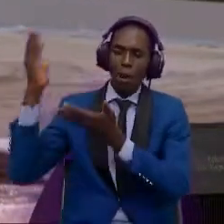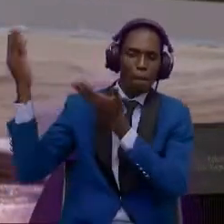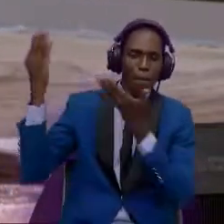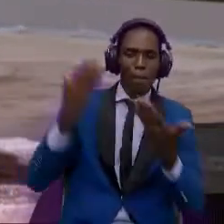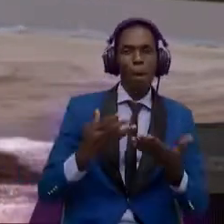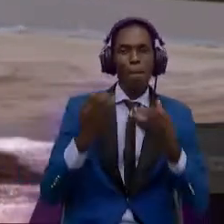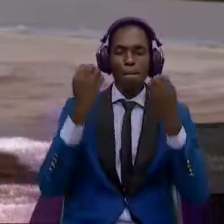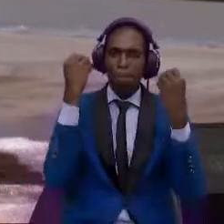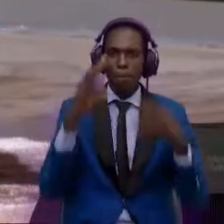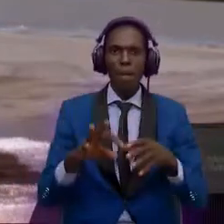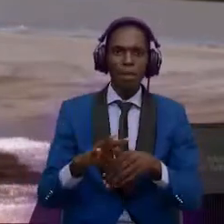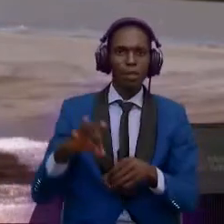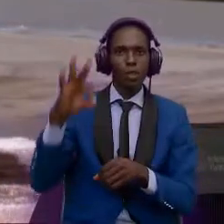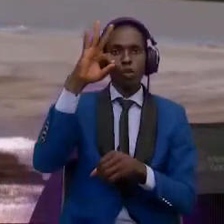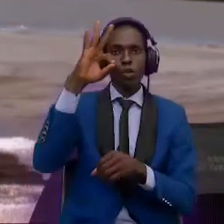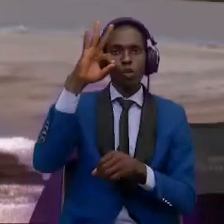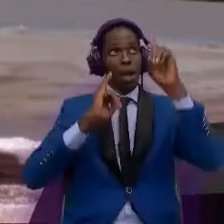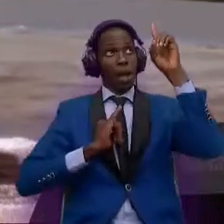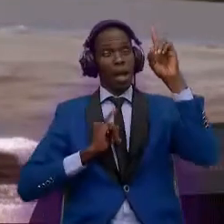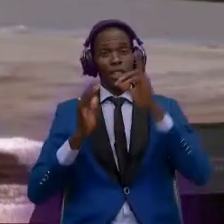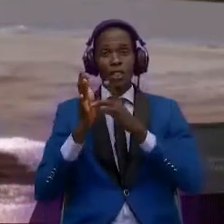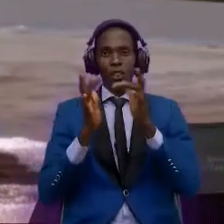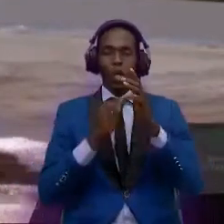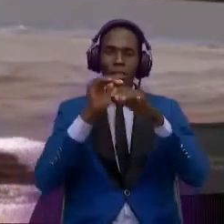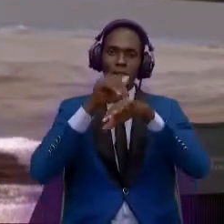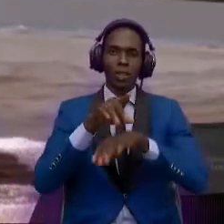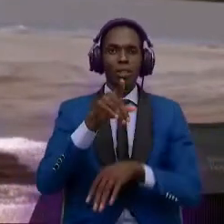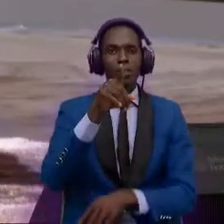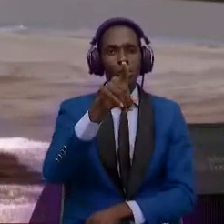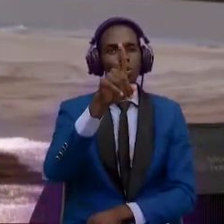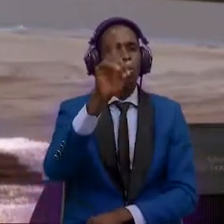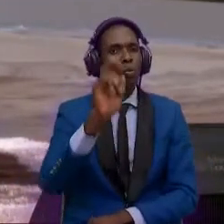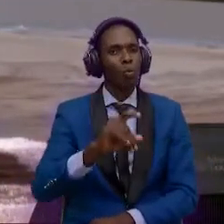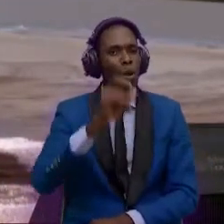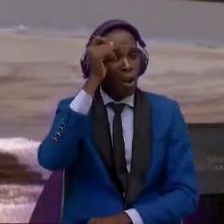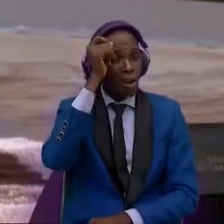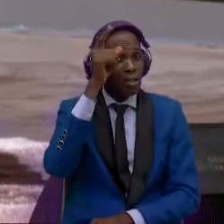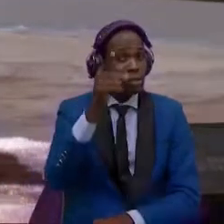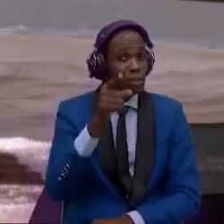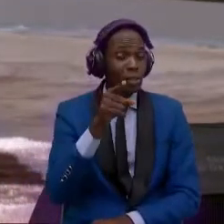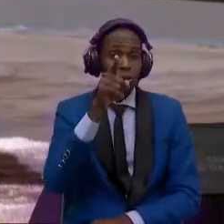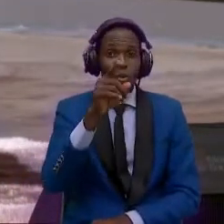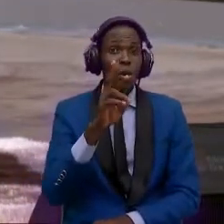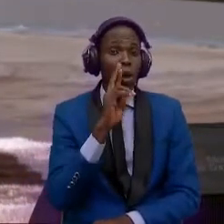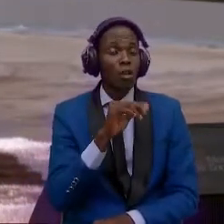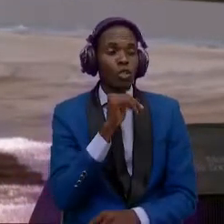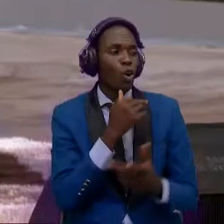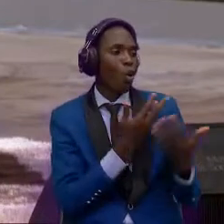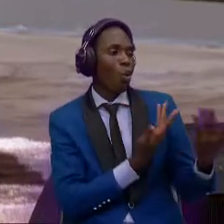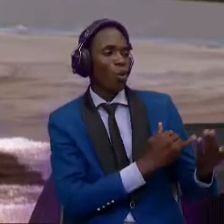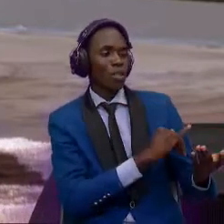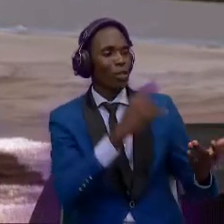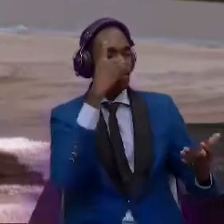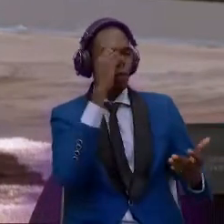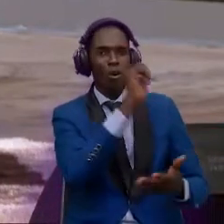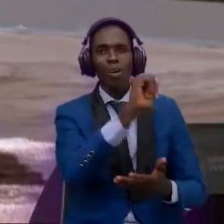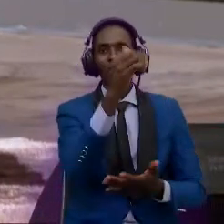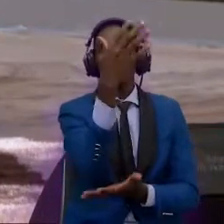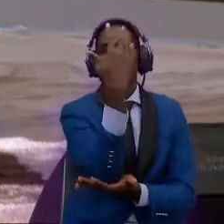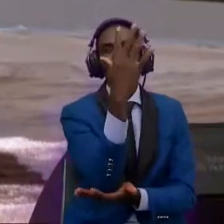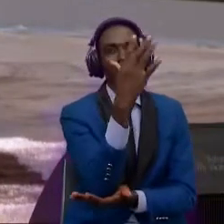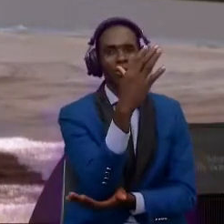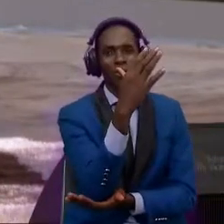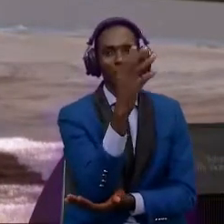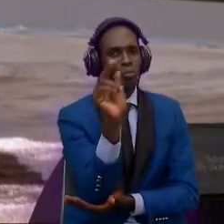I send thee. You must understand that you are not waiting for a dream. You are not